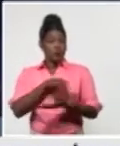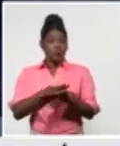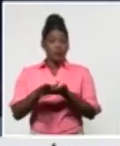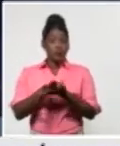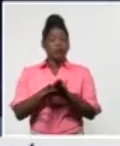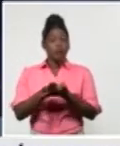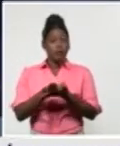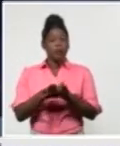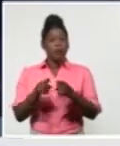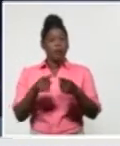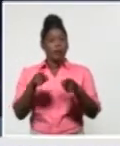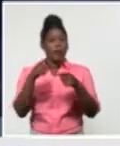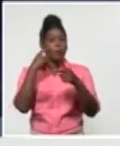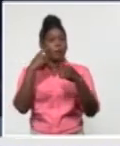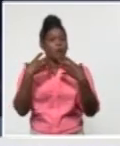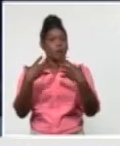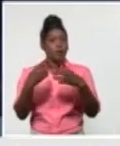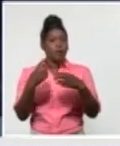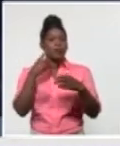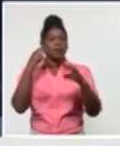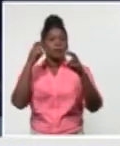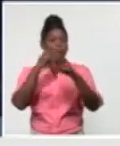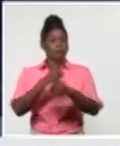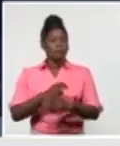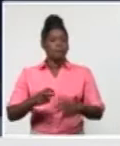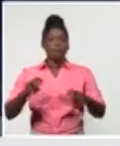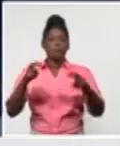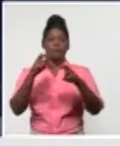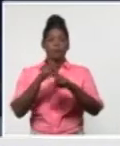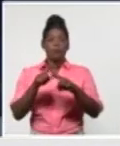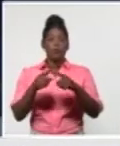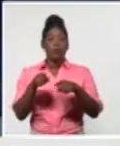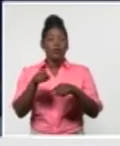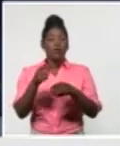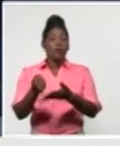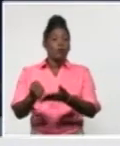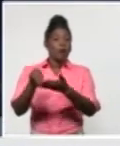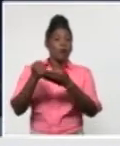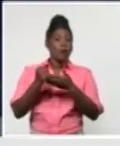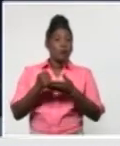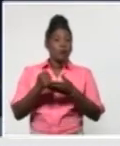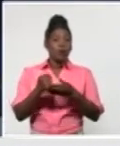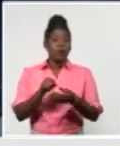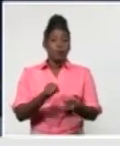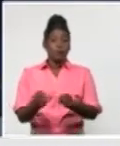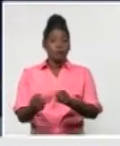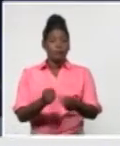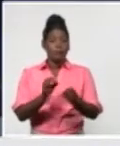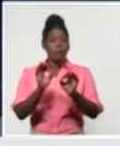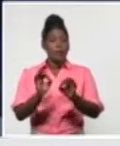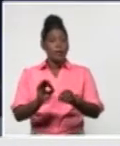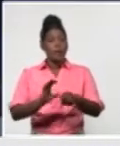of utmost importance for the control of the disease.